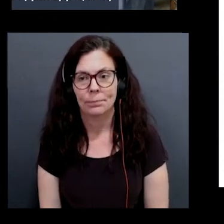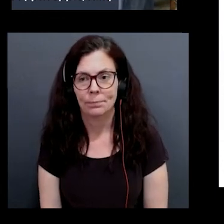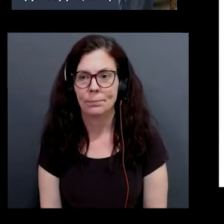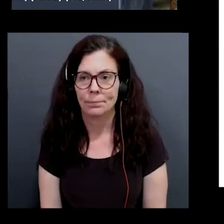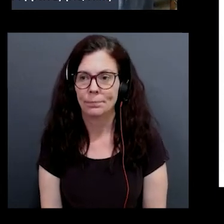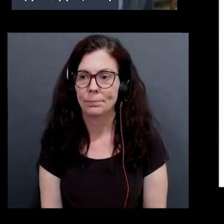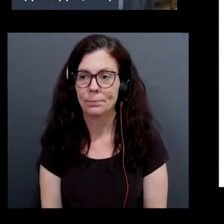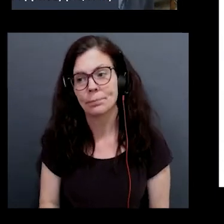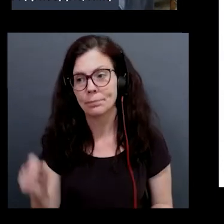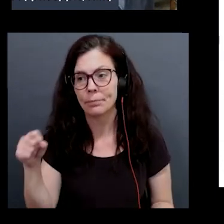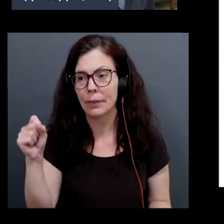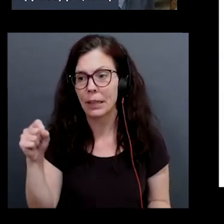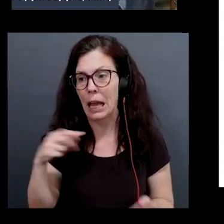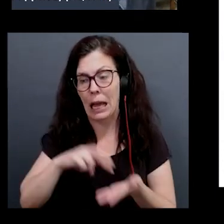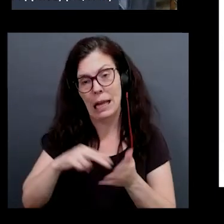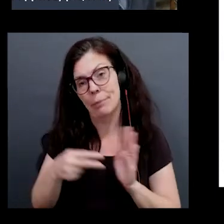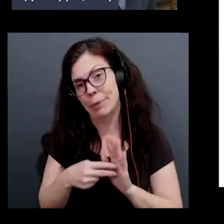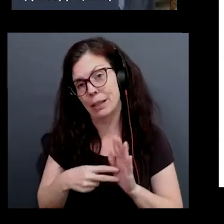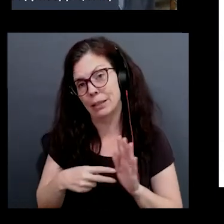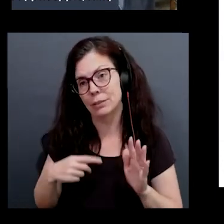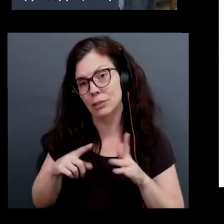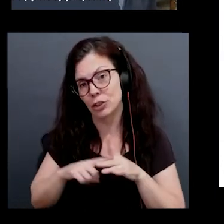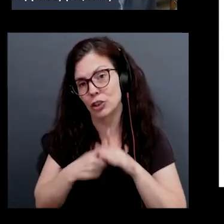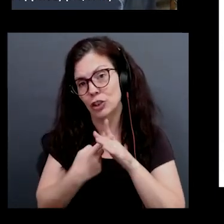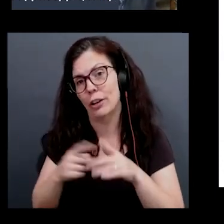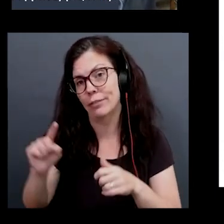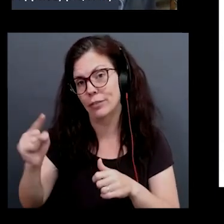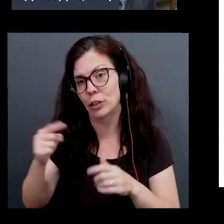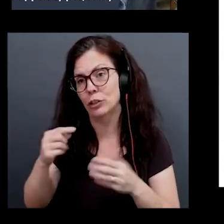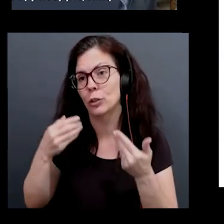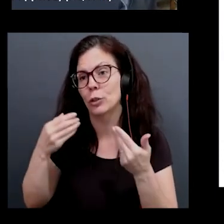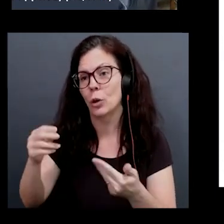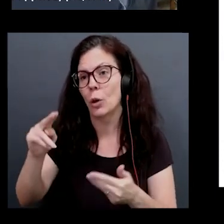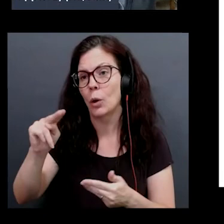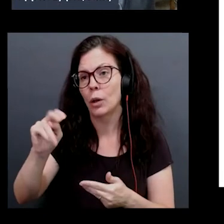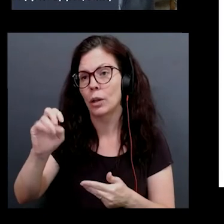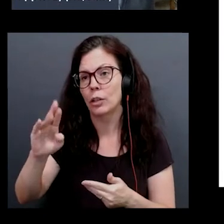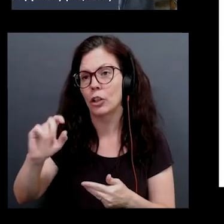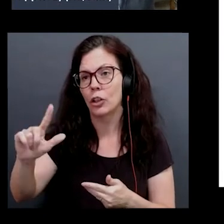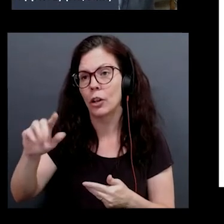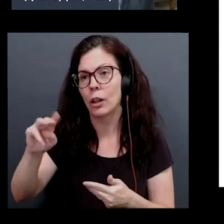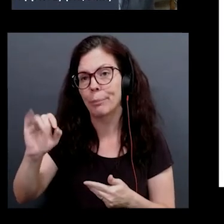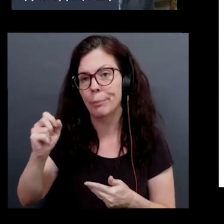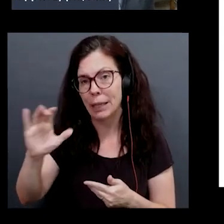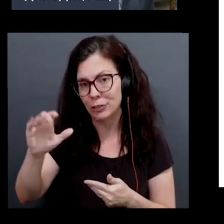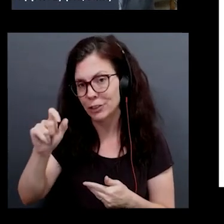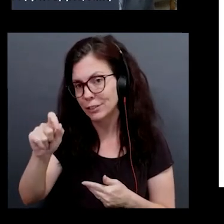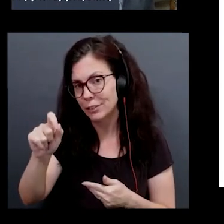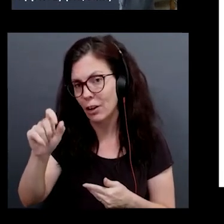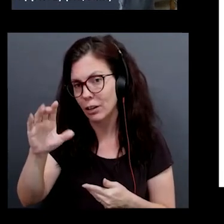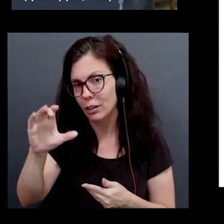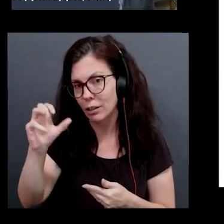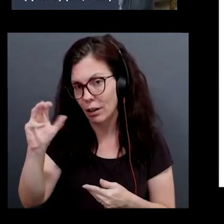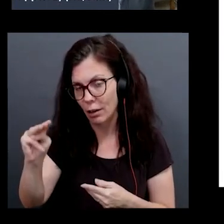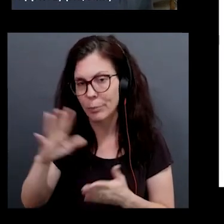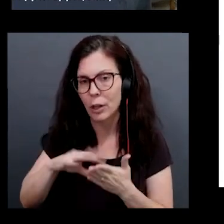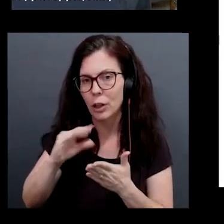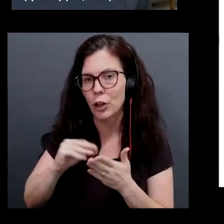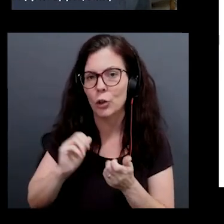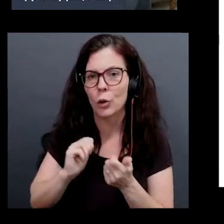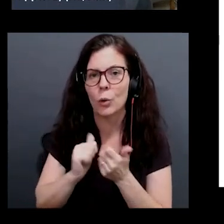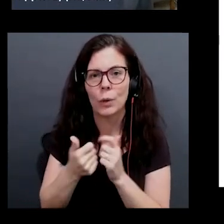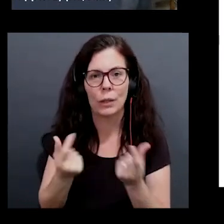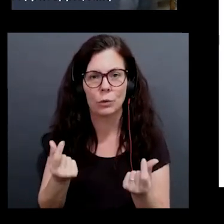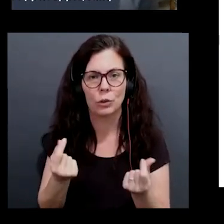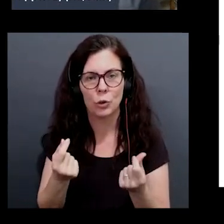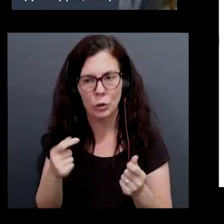So I would say start off first by going to neuralmagic.com, learning about all that we do, how you can try it now on your